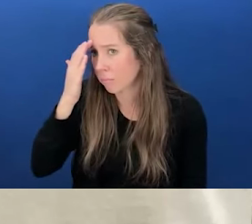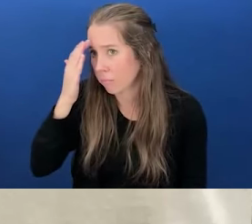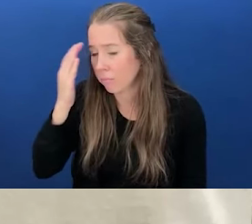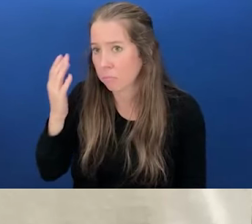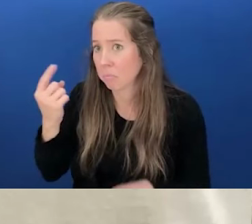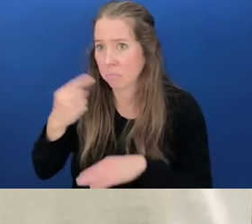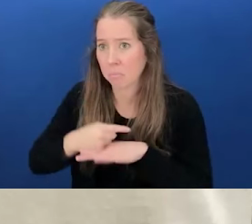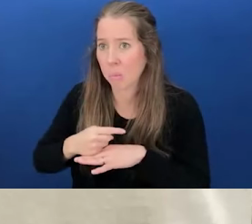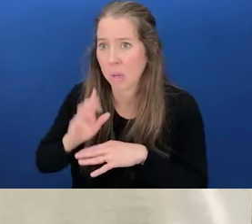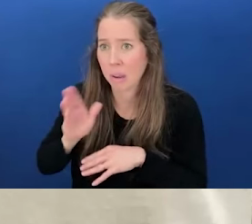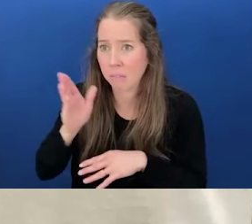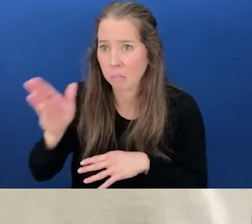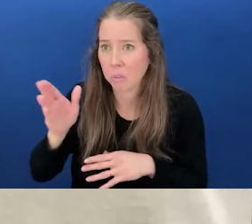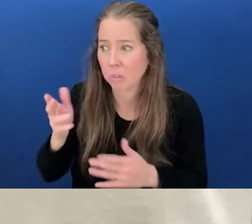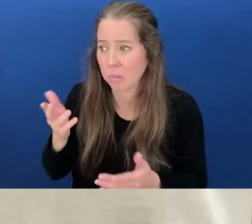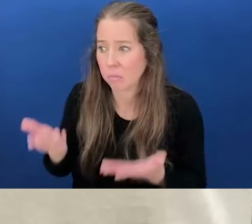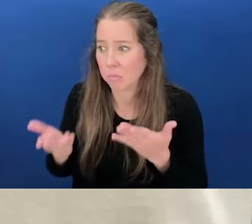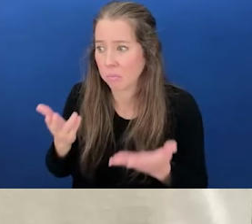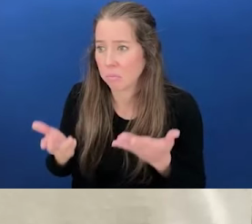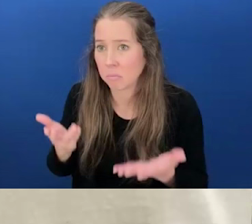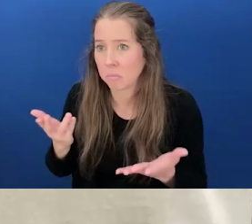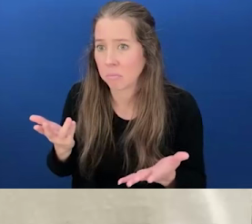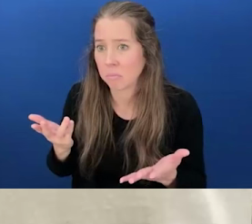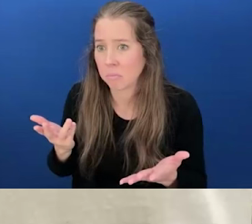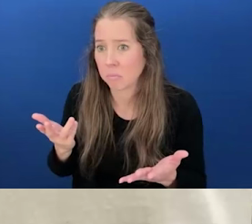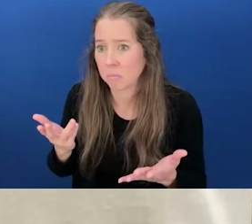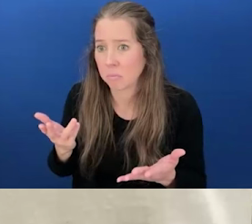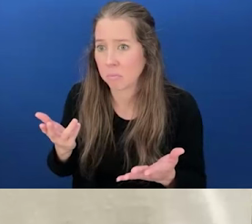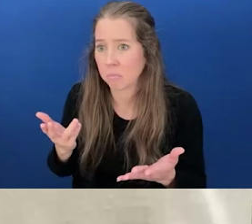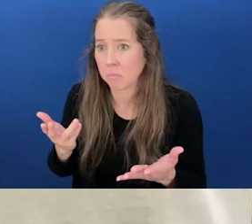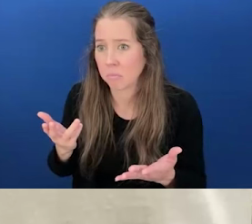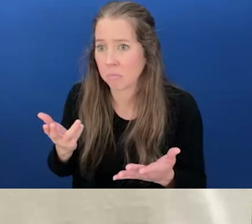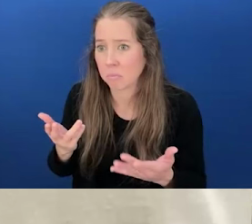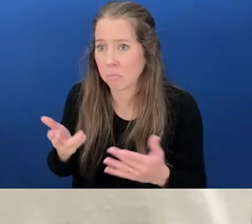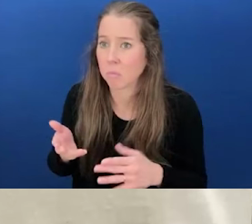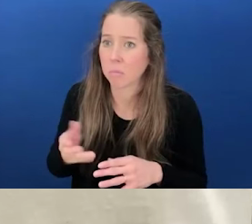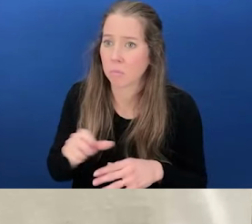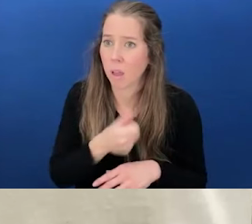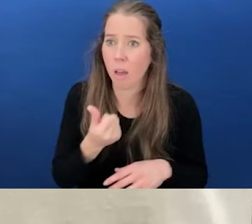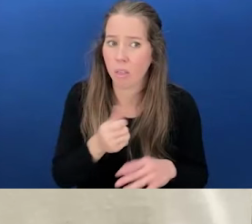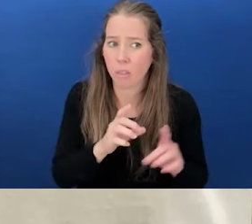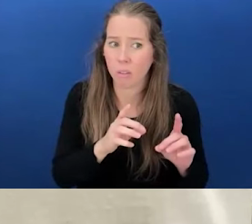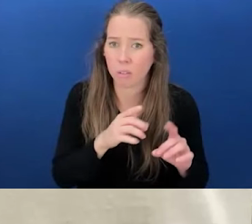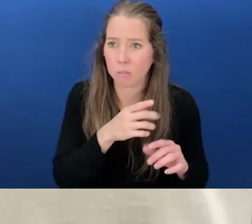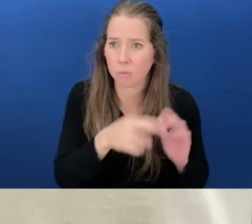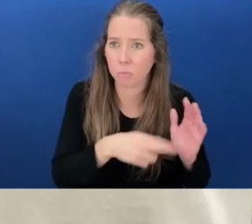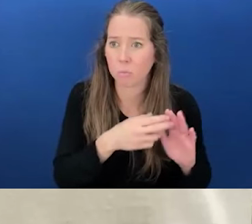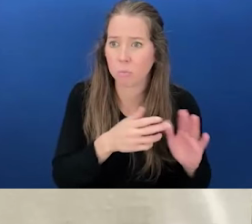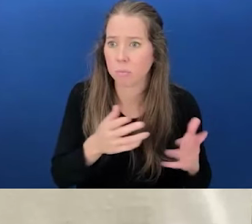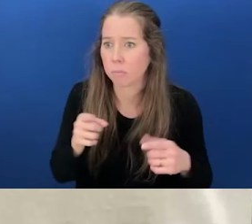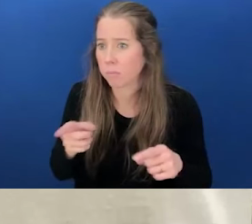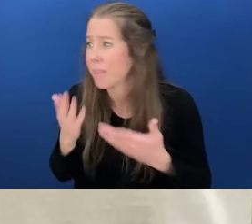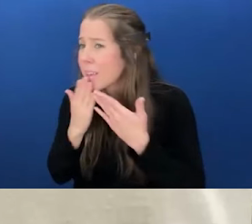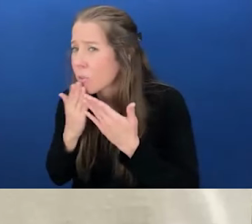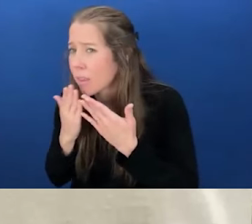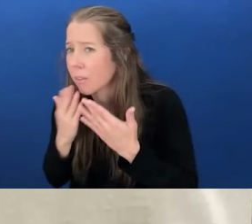have to, you know. Yeah. I mean, when I used production a whole lot more years ago than I did now, I always went, hey, you guys rock, thank you, thank you, thank